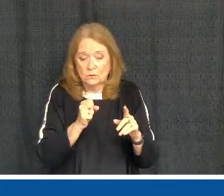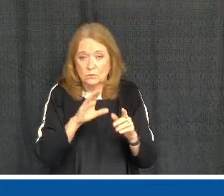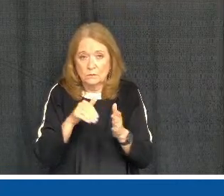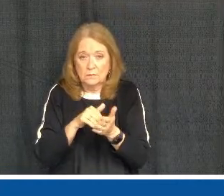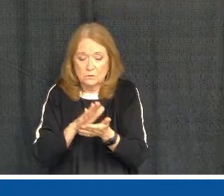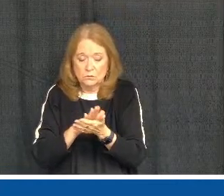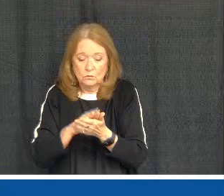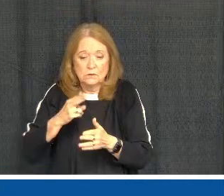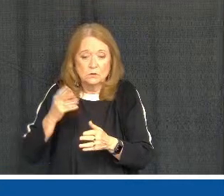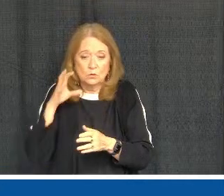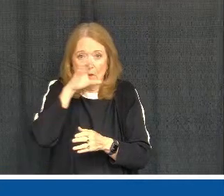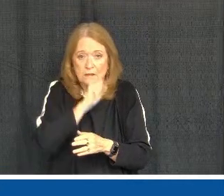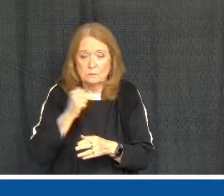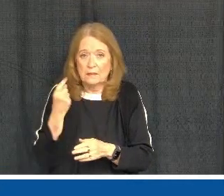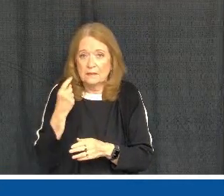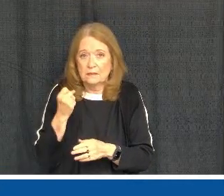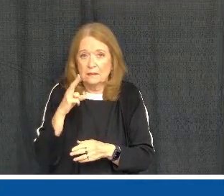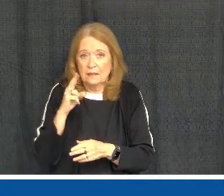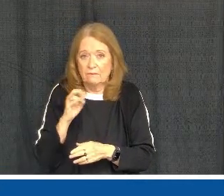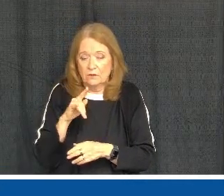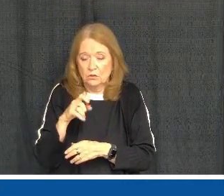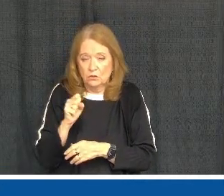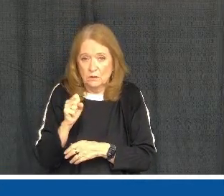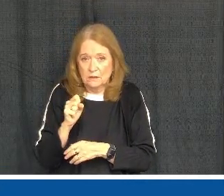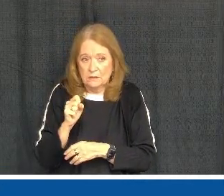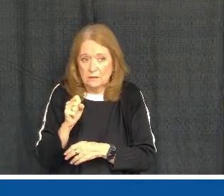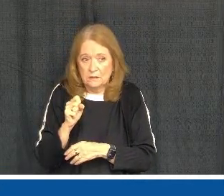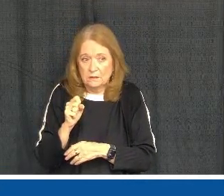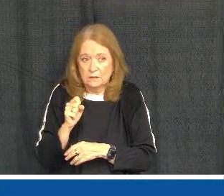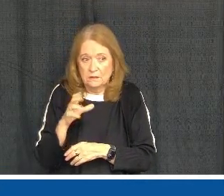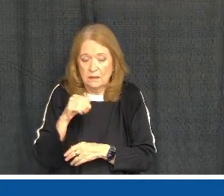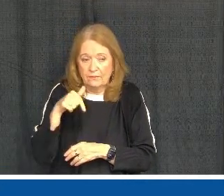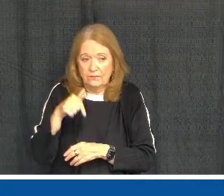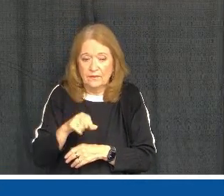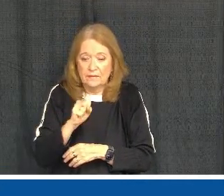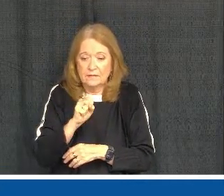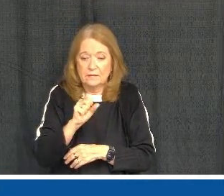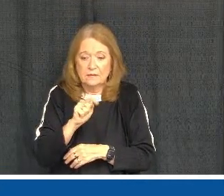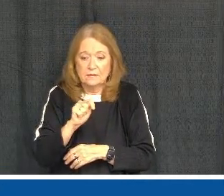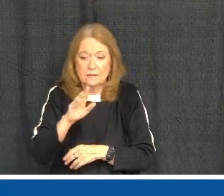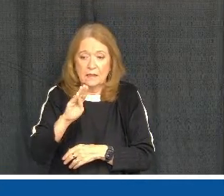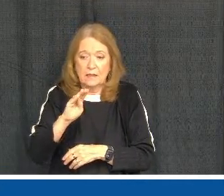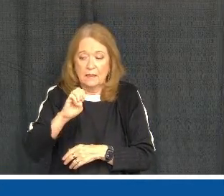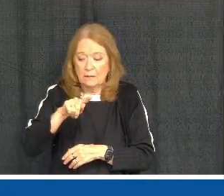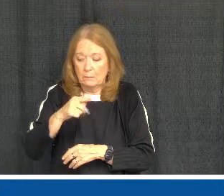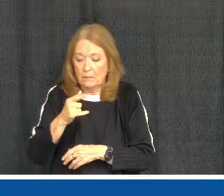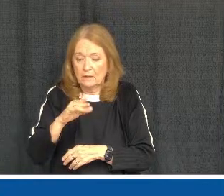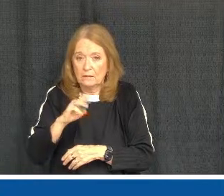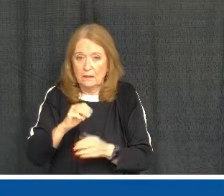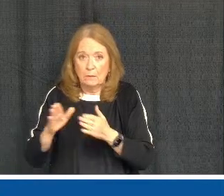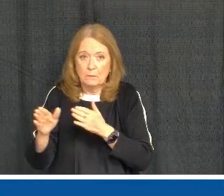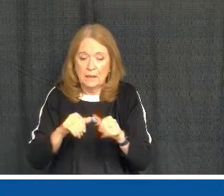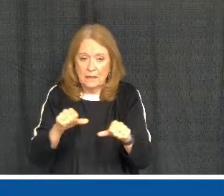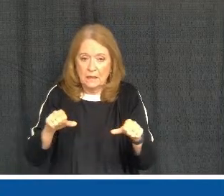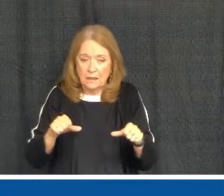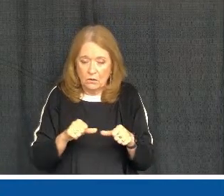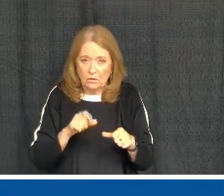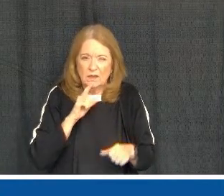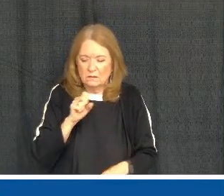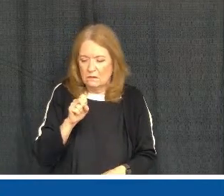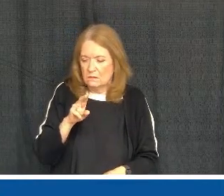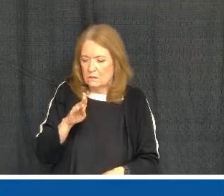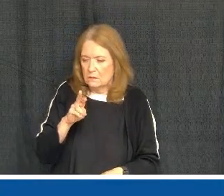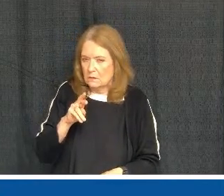Historical estimates would be 11 units. This is in the St. Bethlehem planning area. It's in the suburban neighborhood